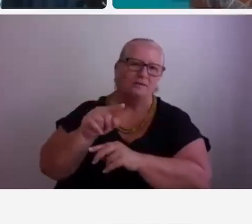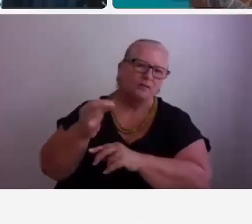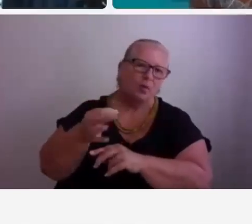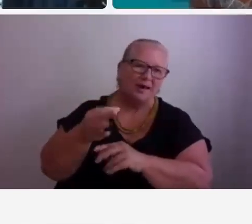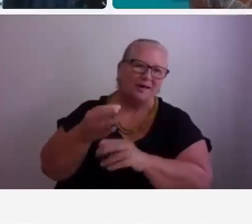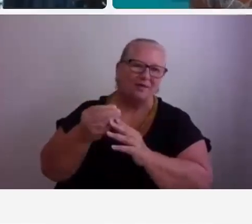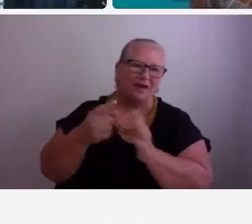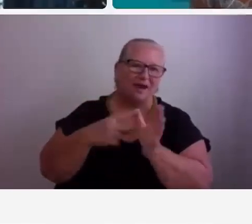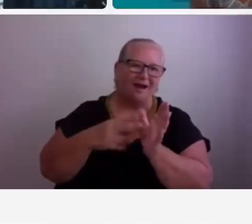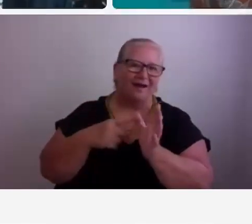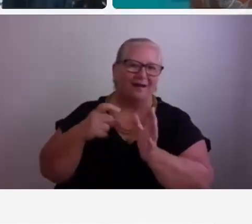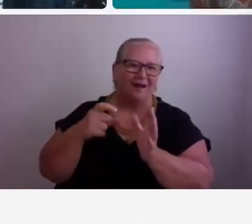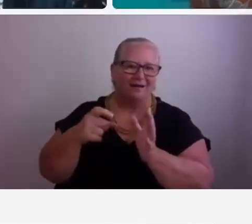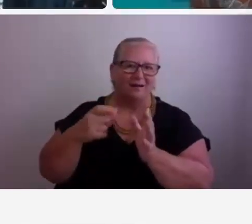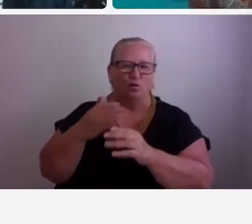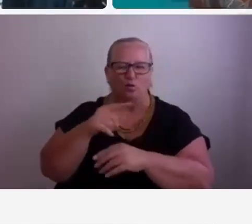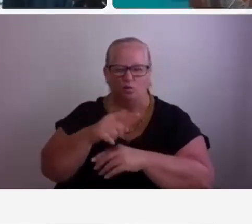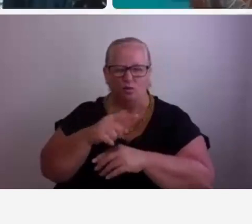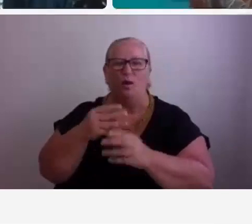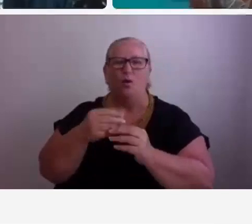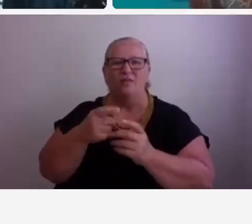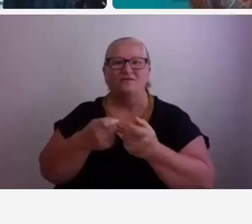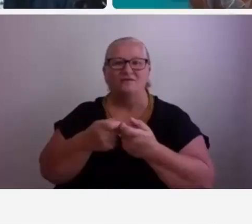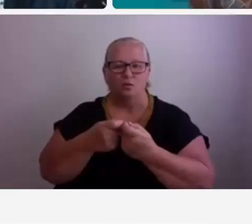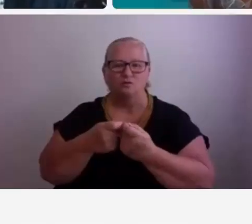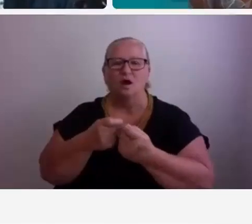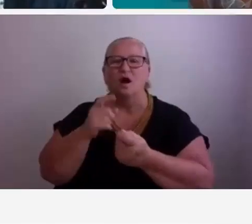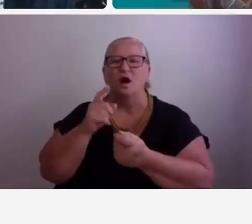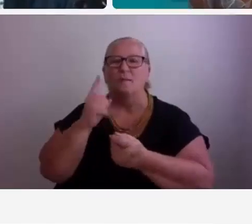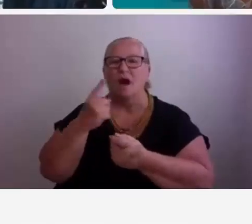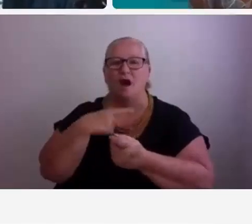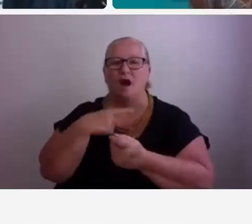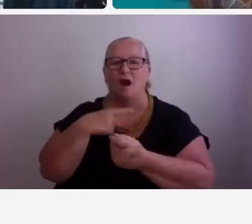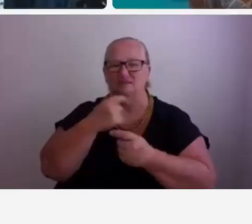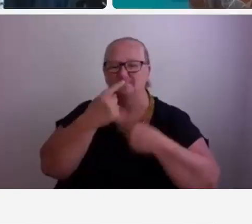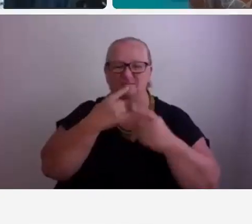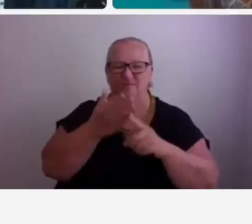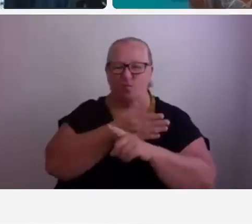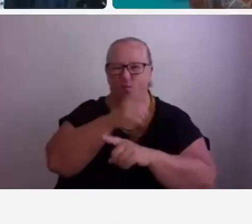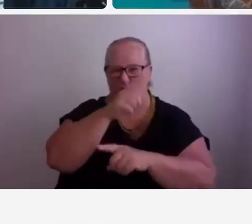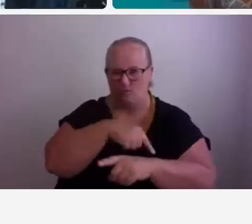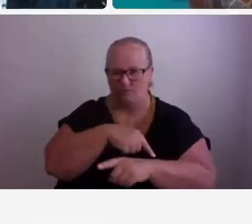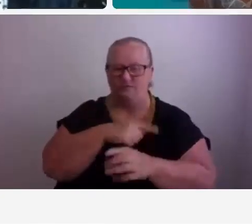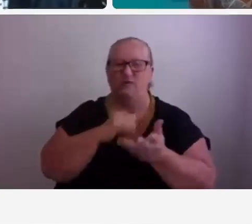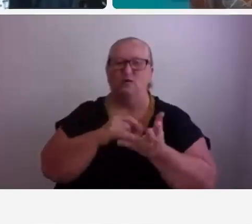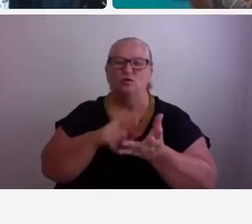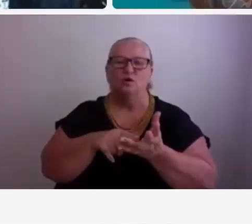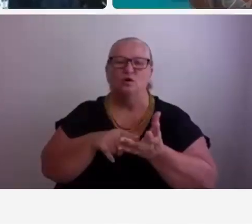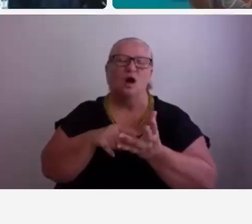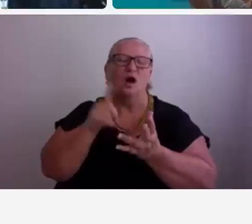AN-ACC, so all the NWAL values that I just went through. So they would potentially